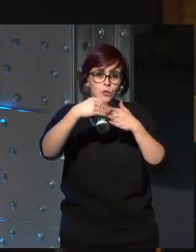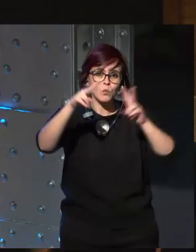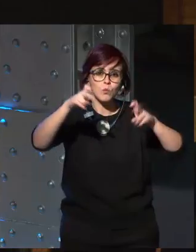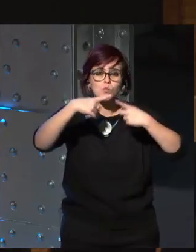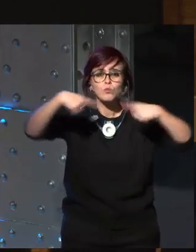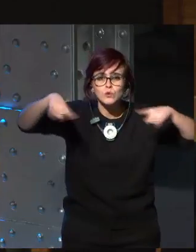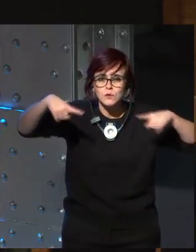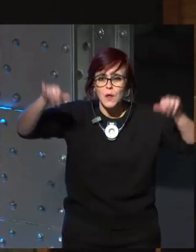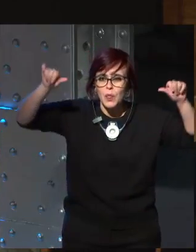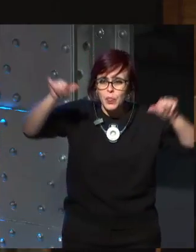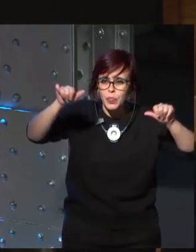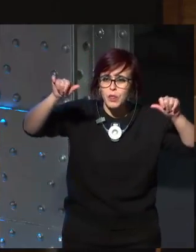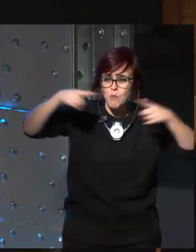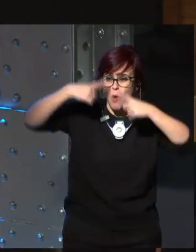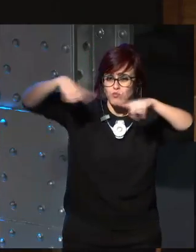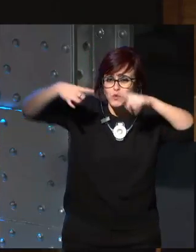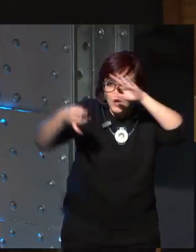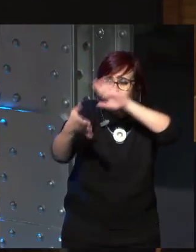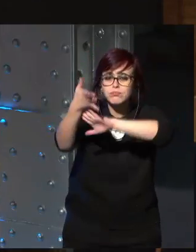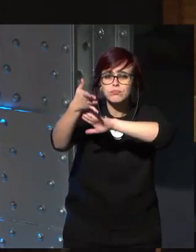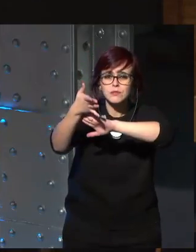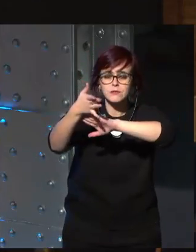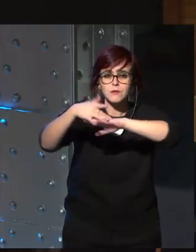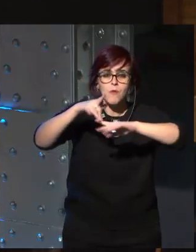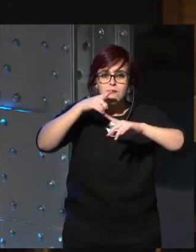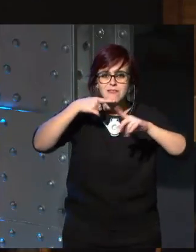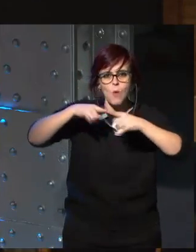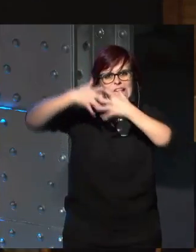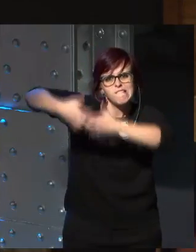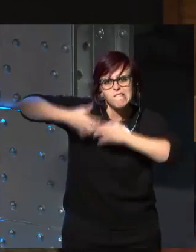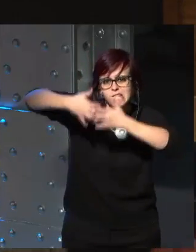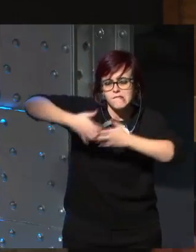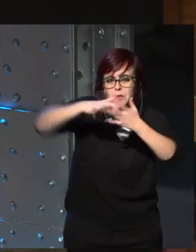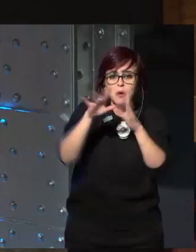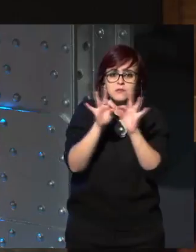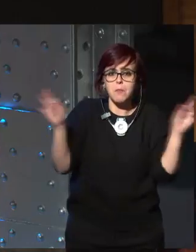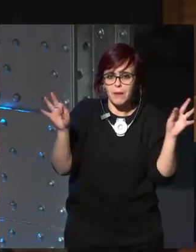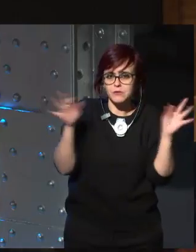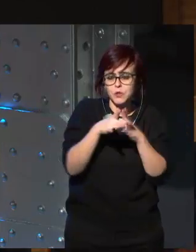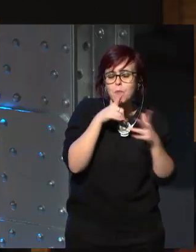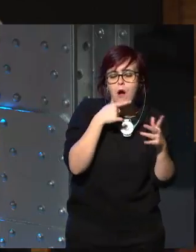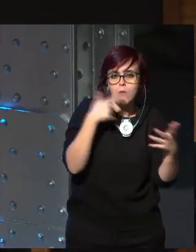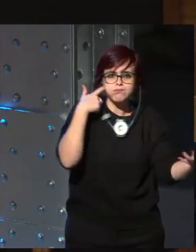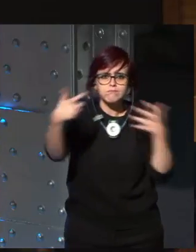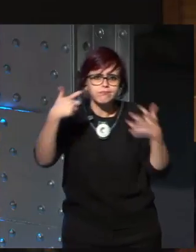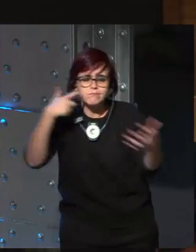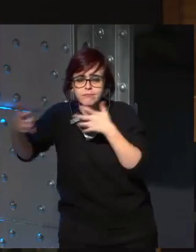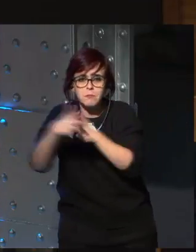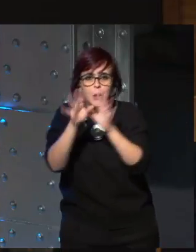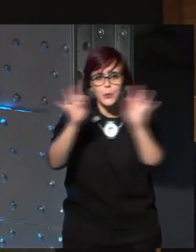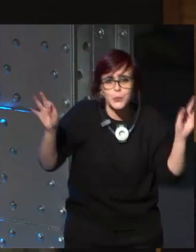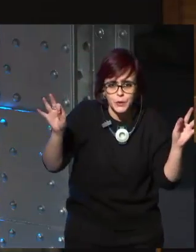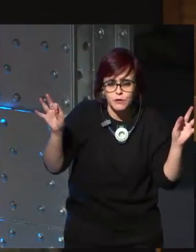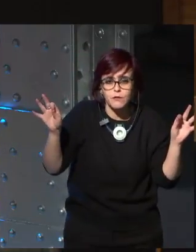mainstream, the music that has been produced since then has become much more violent and much more simplistic.